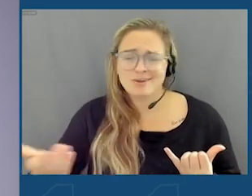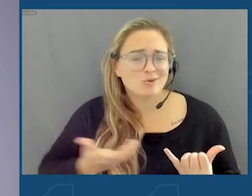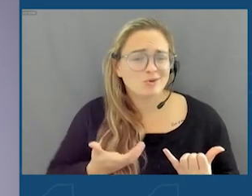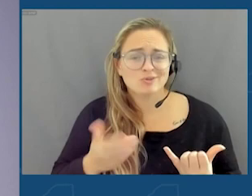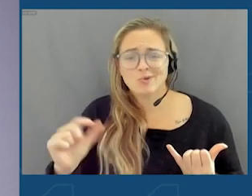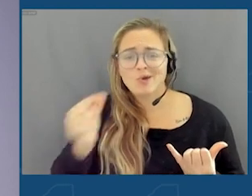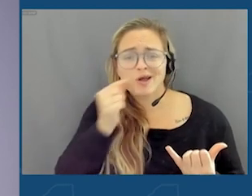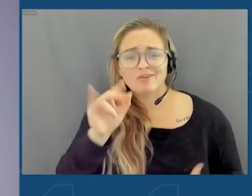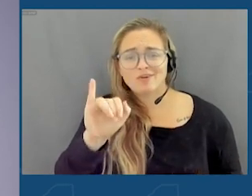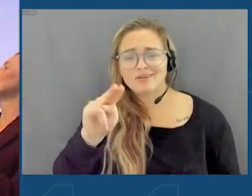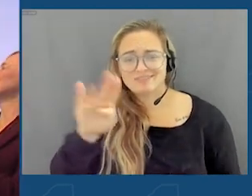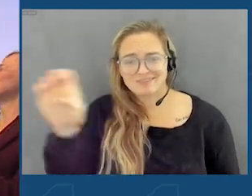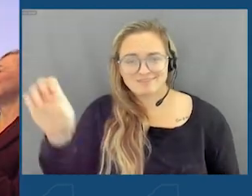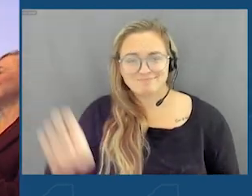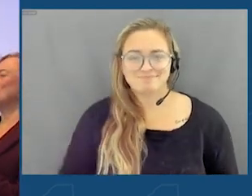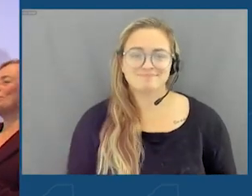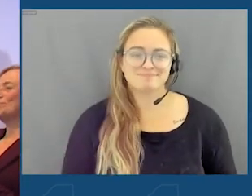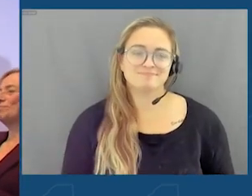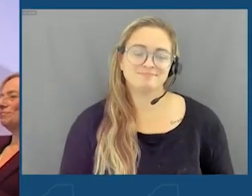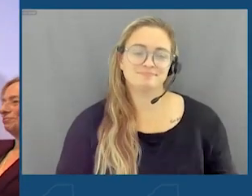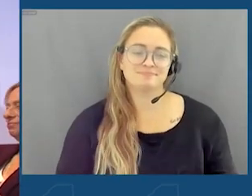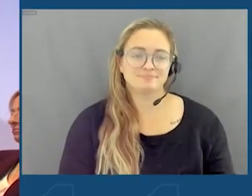Inslee.